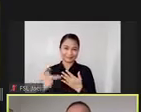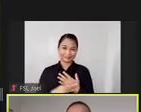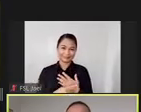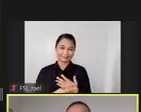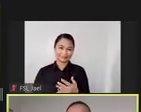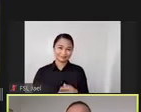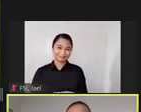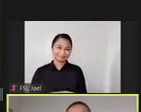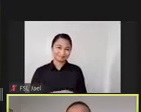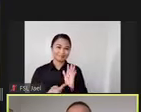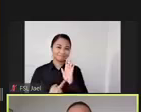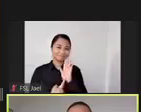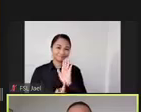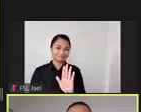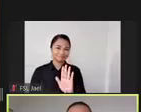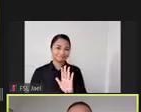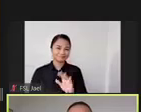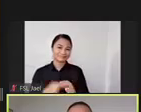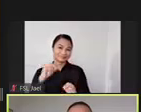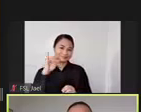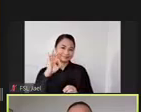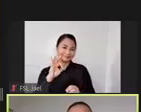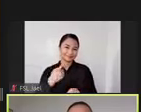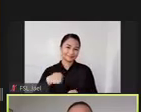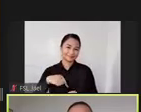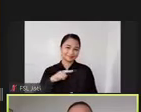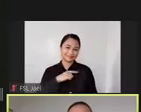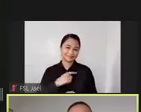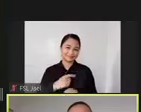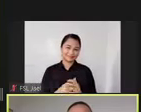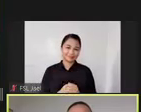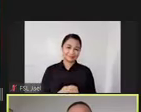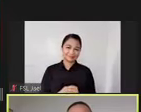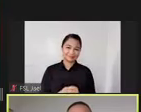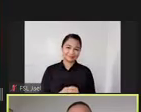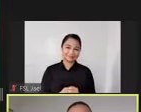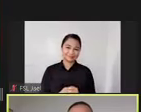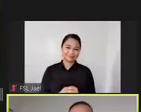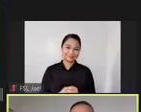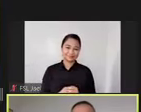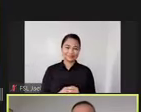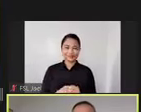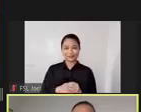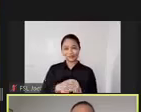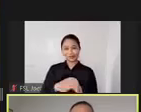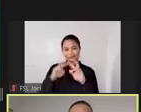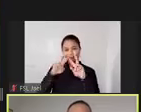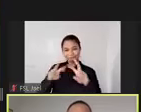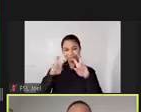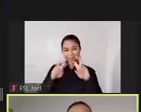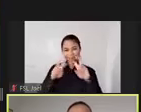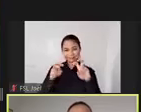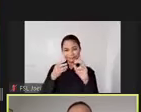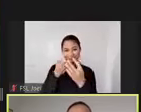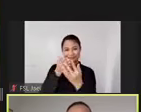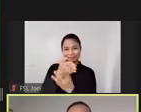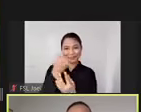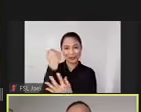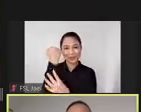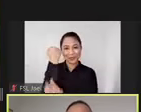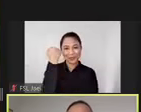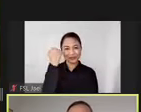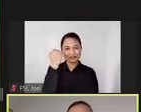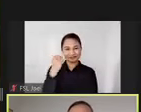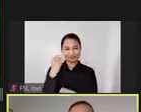communities, build their capabilities, and create a system of support, of community support, they become